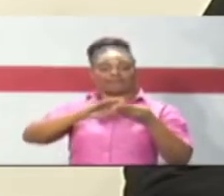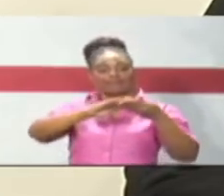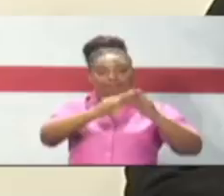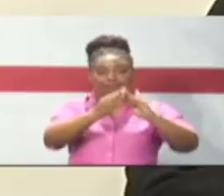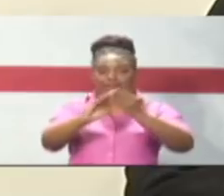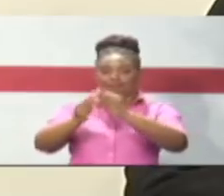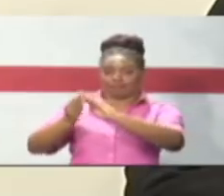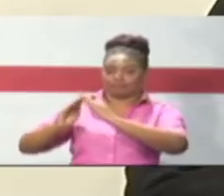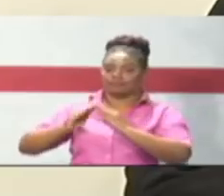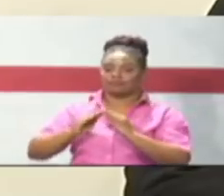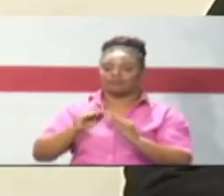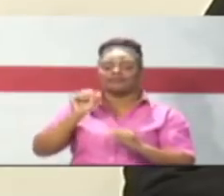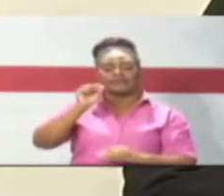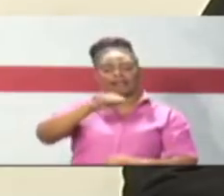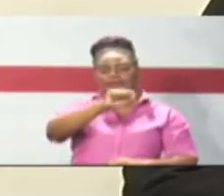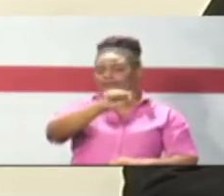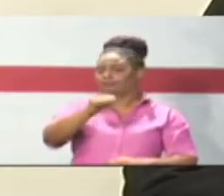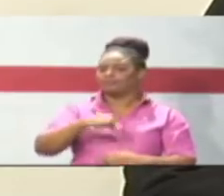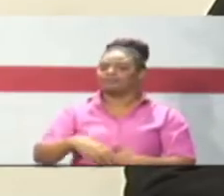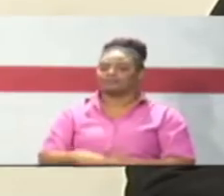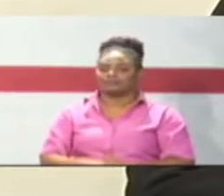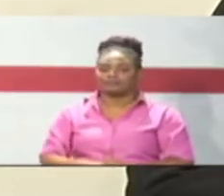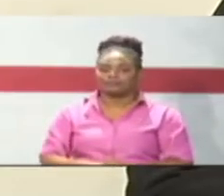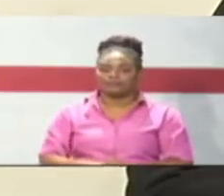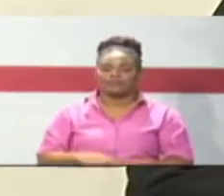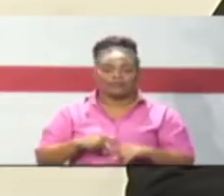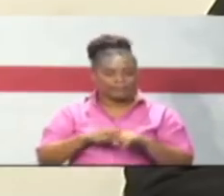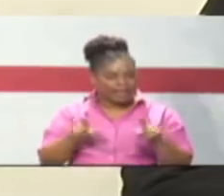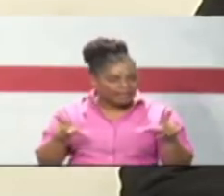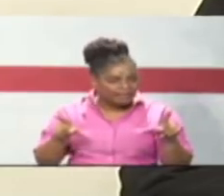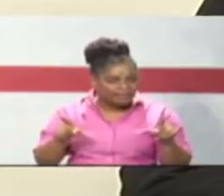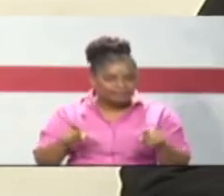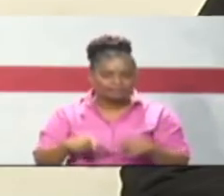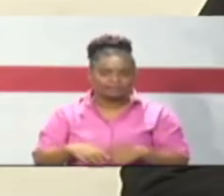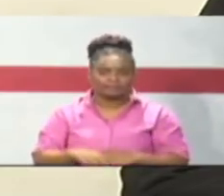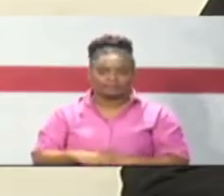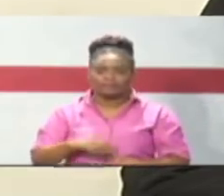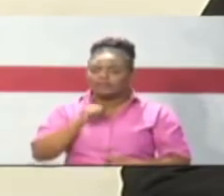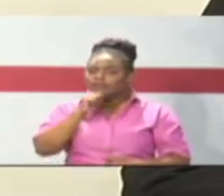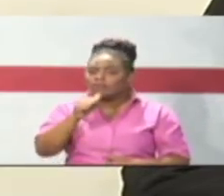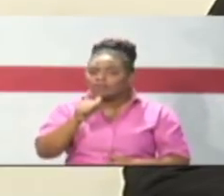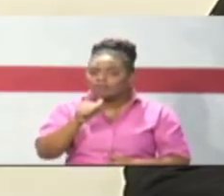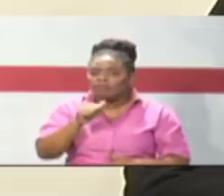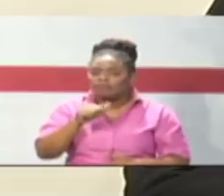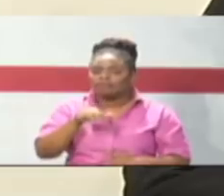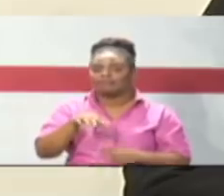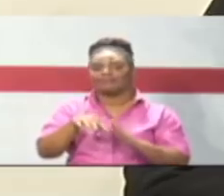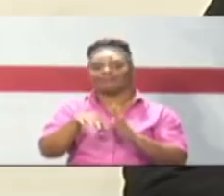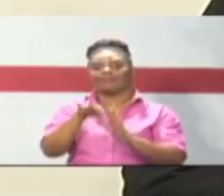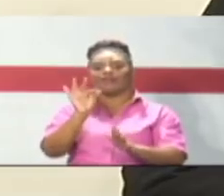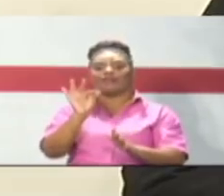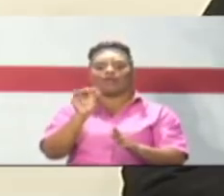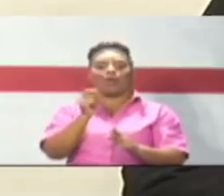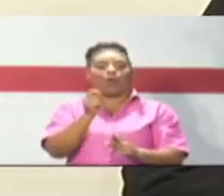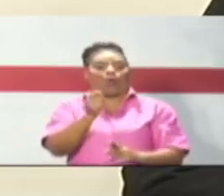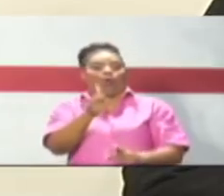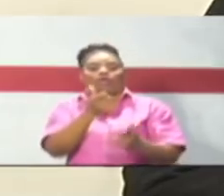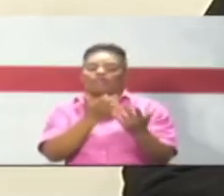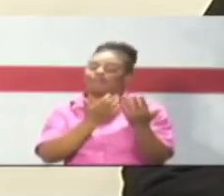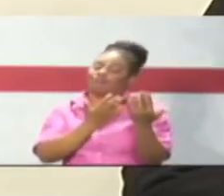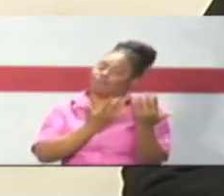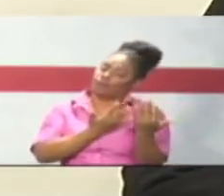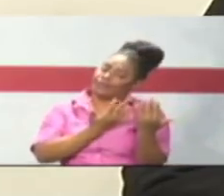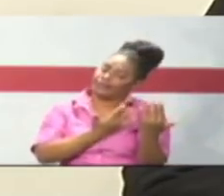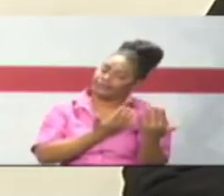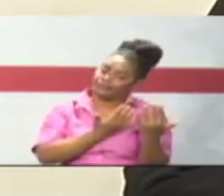are few and far between, we may not immediately pick that up, which is what the minister is alluding to when he says, we haven't seen any cases. We